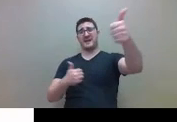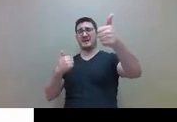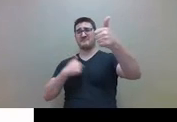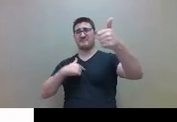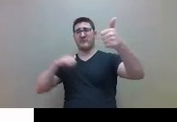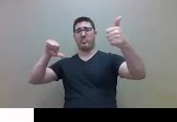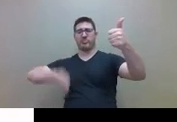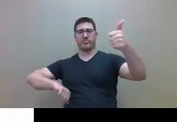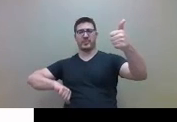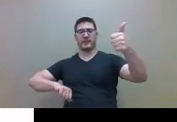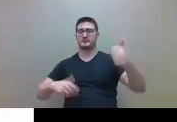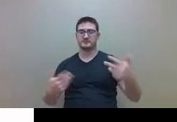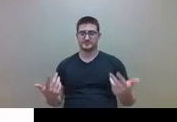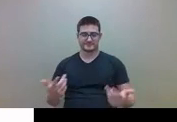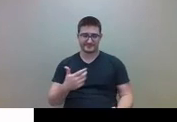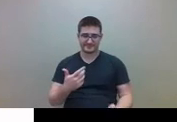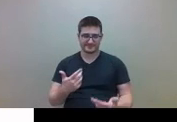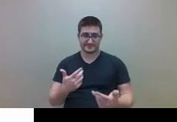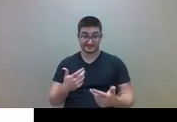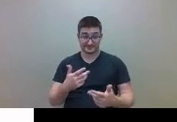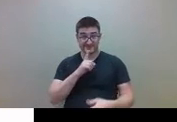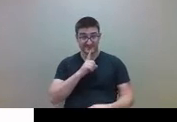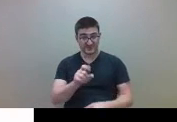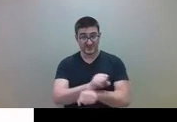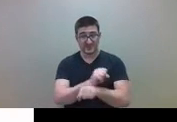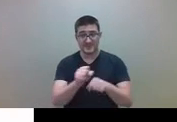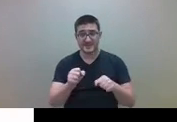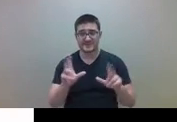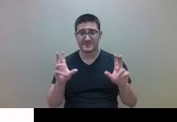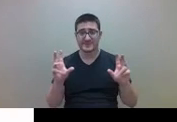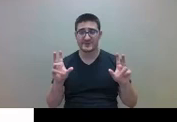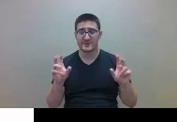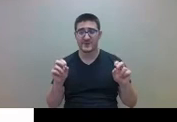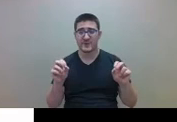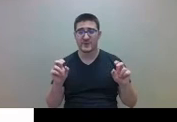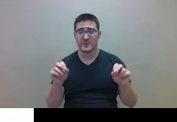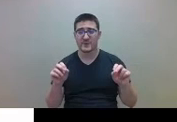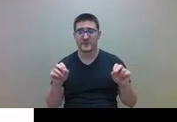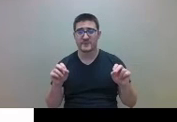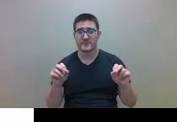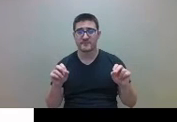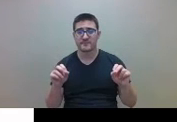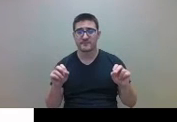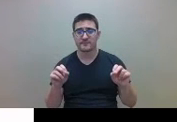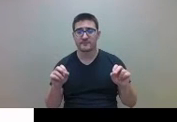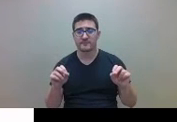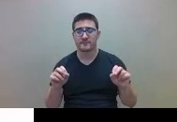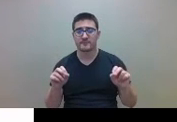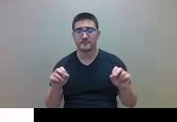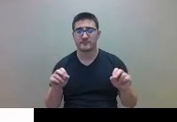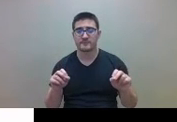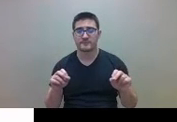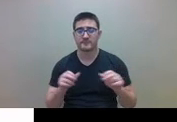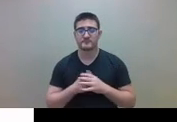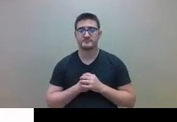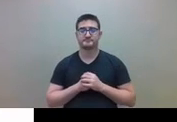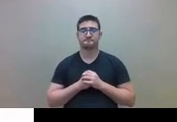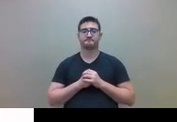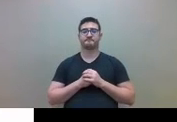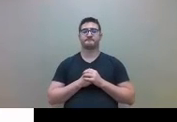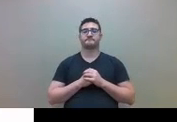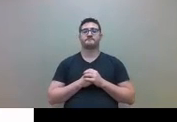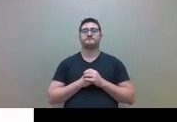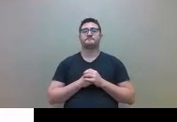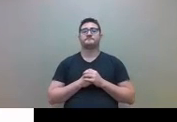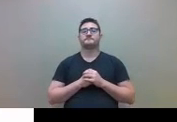is happening in your own life. And if you need to take a break, take a break. And share less. I think